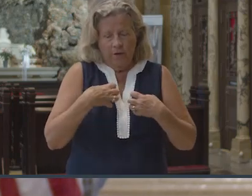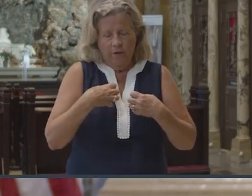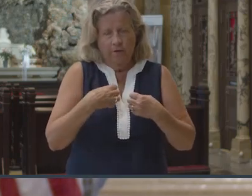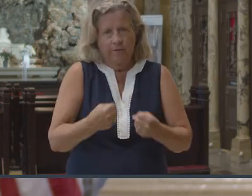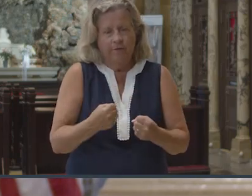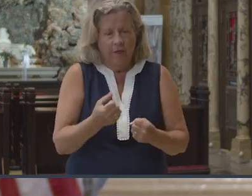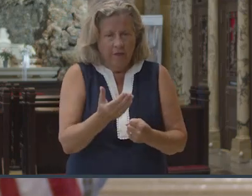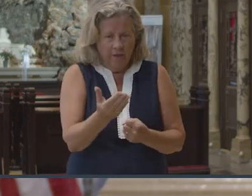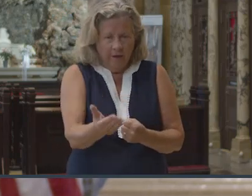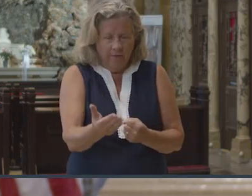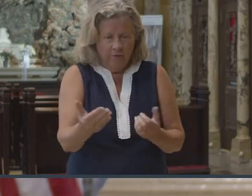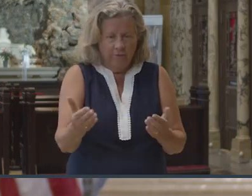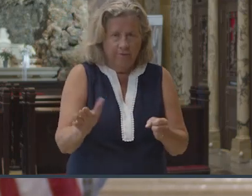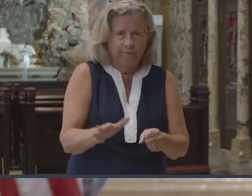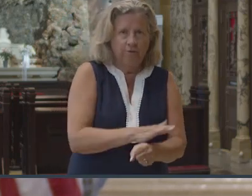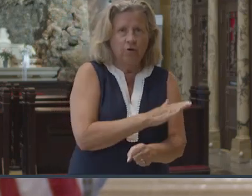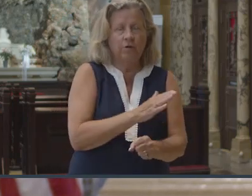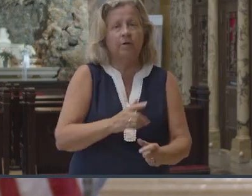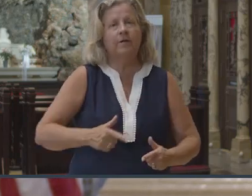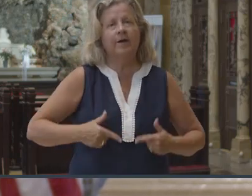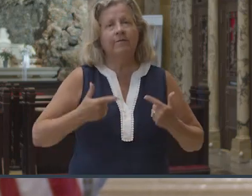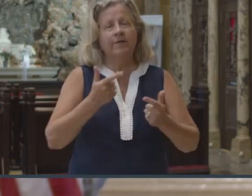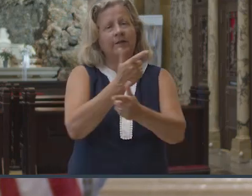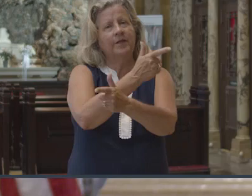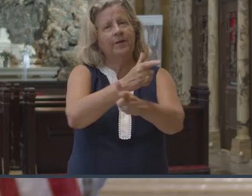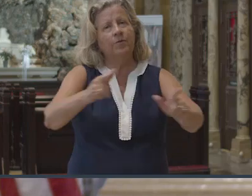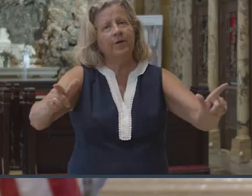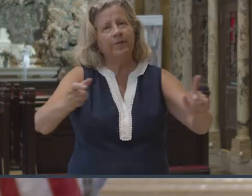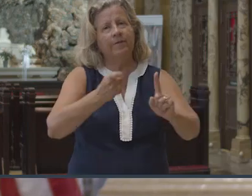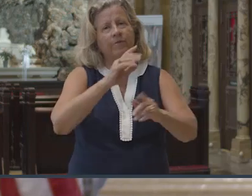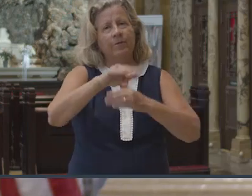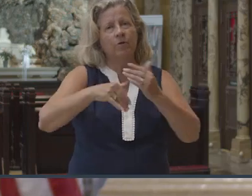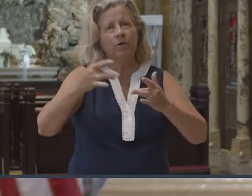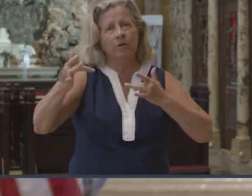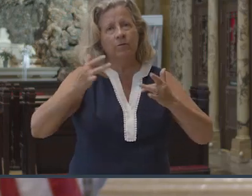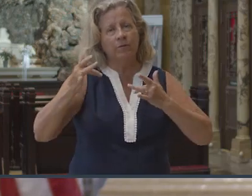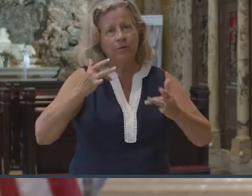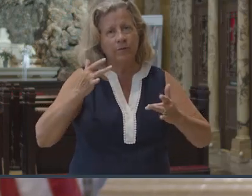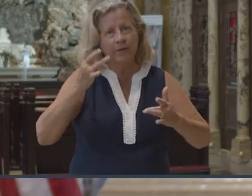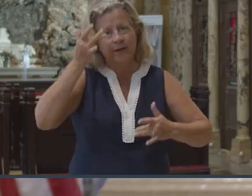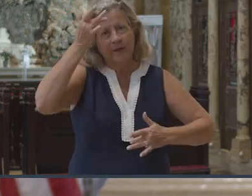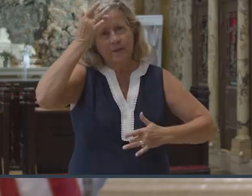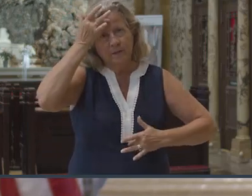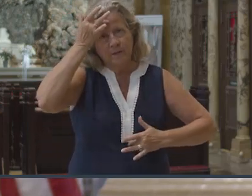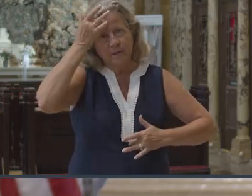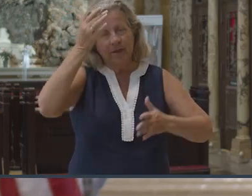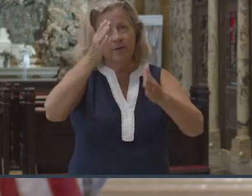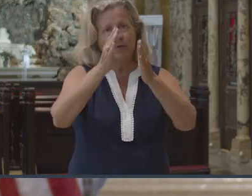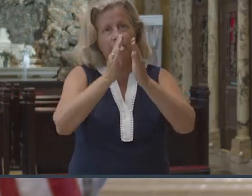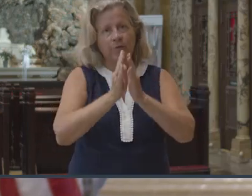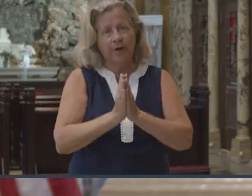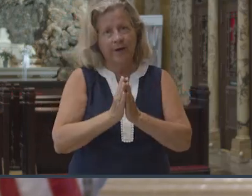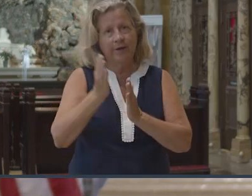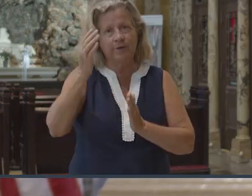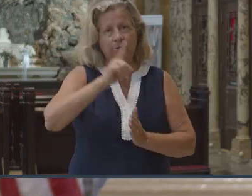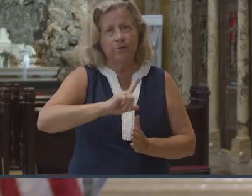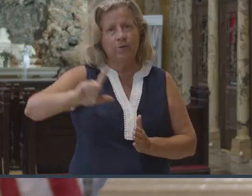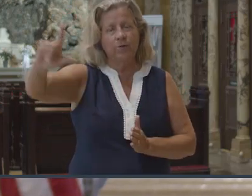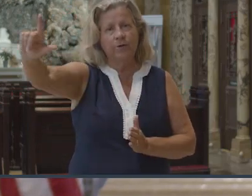and health and liberate them from all afflictions. Let us pray to the Lord. Lord, hear our